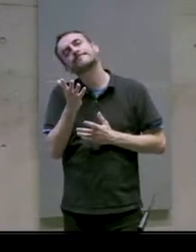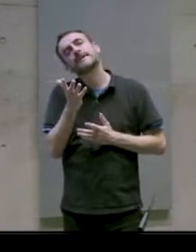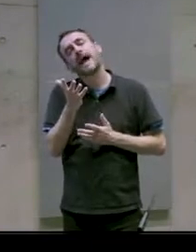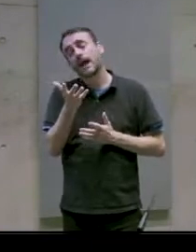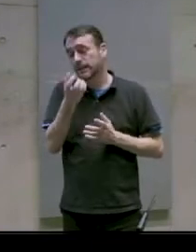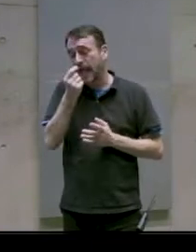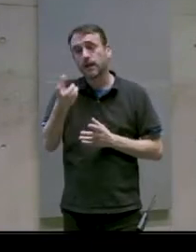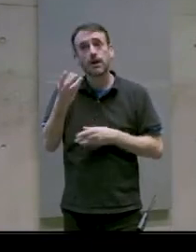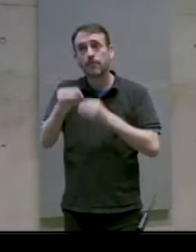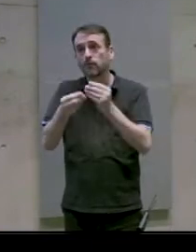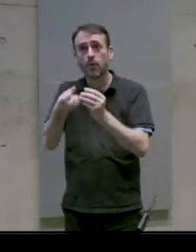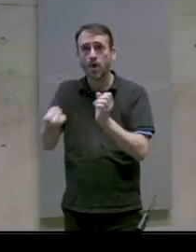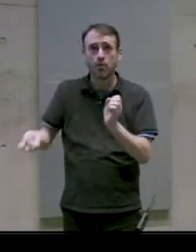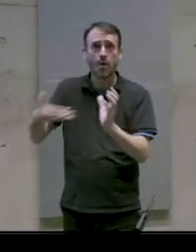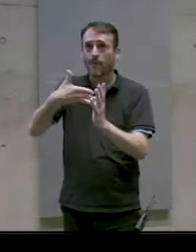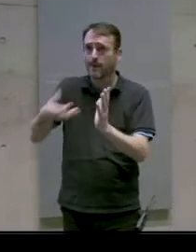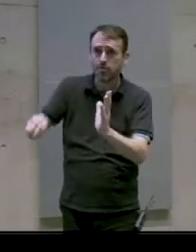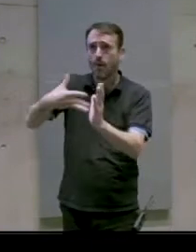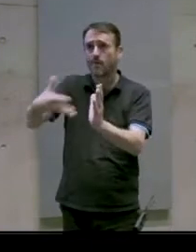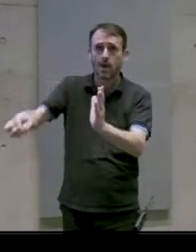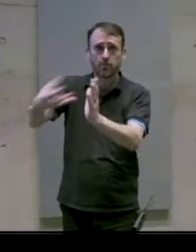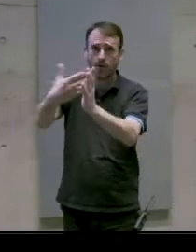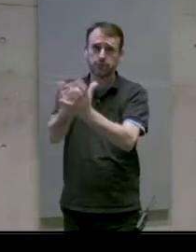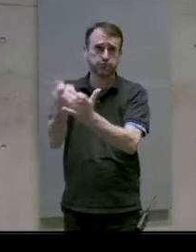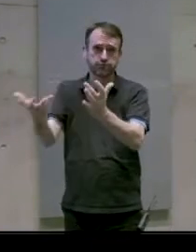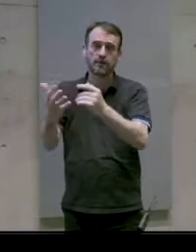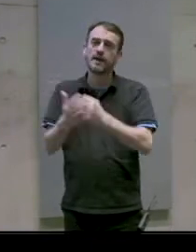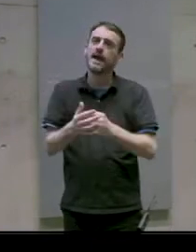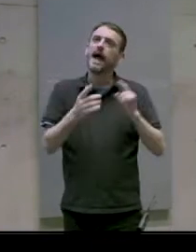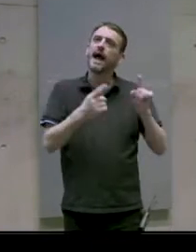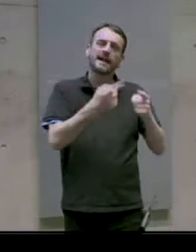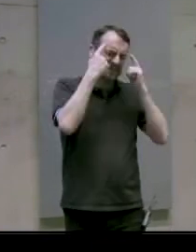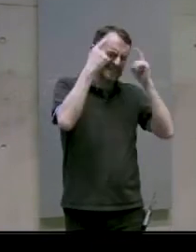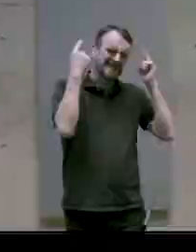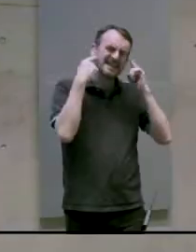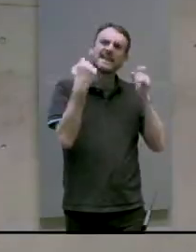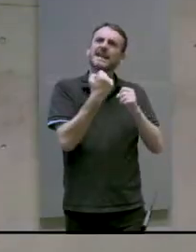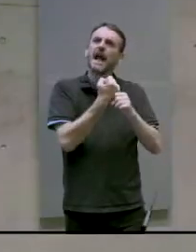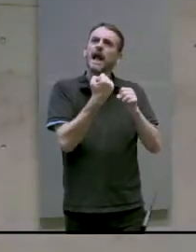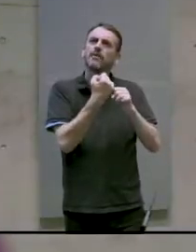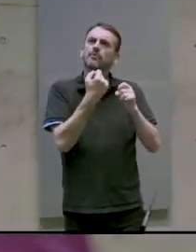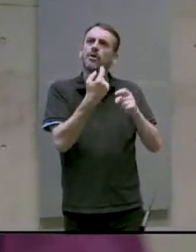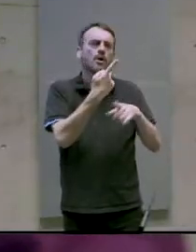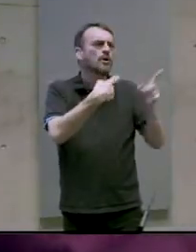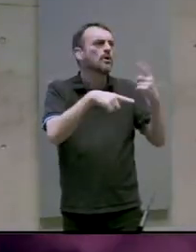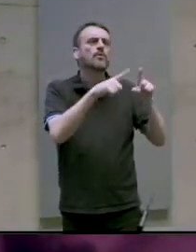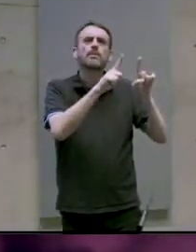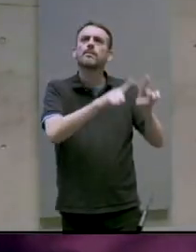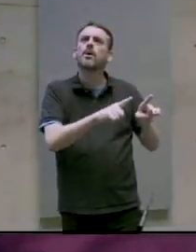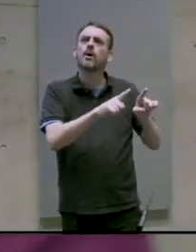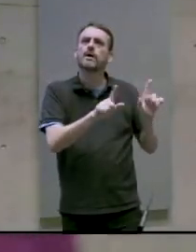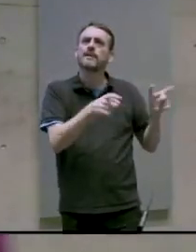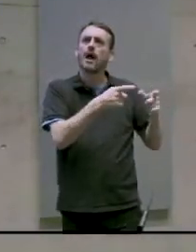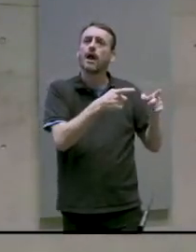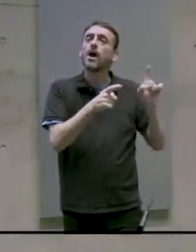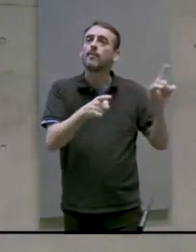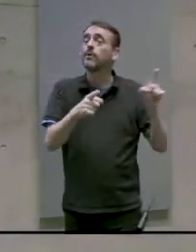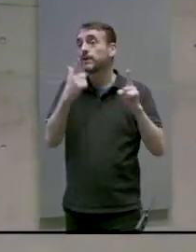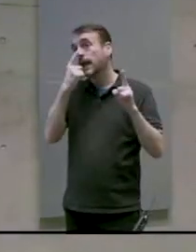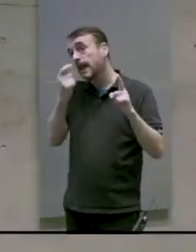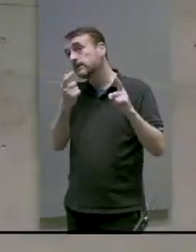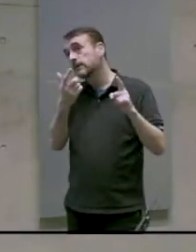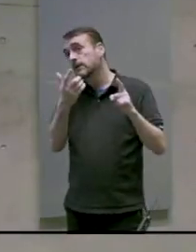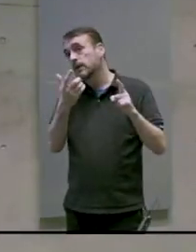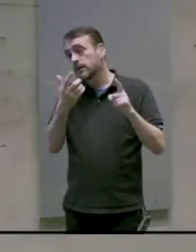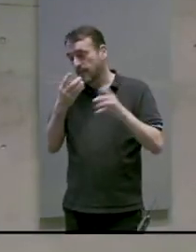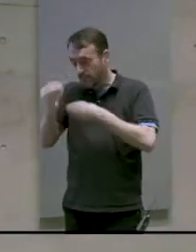many puzzles as you can think of. Now, we did that with the Dizzy games, and people who would get stuck. But then what you want to do is have puzzles that are just,